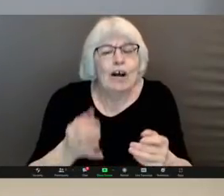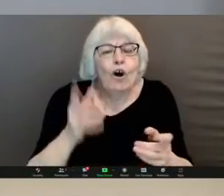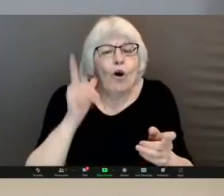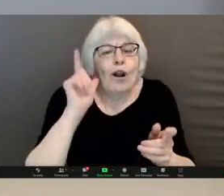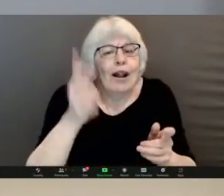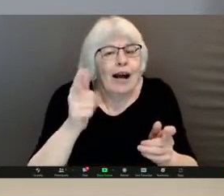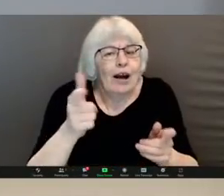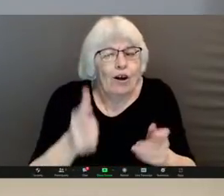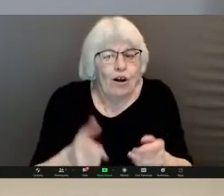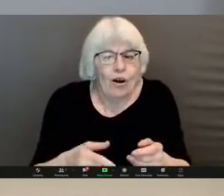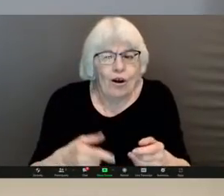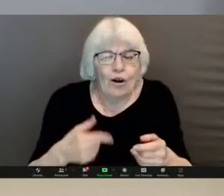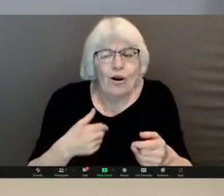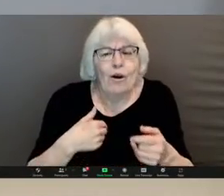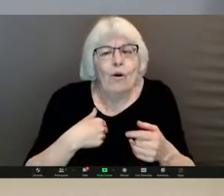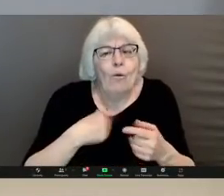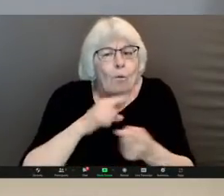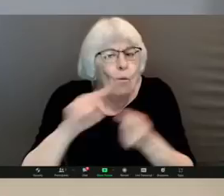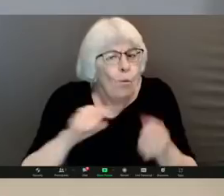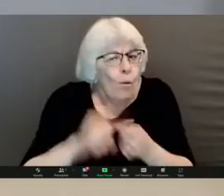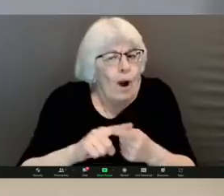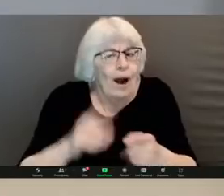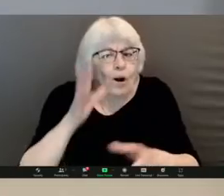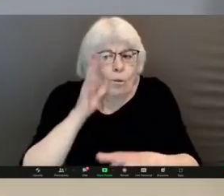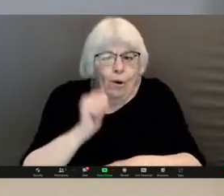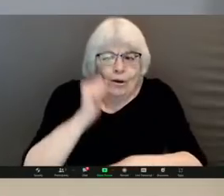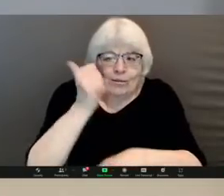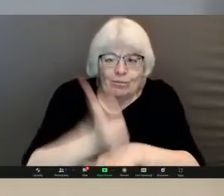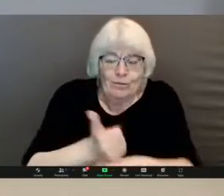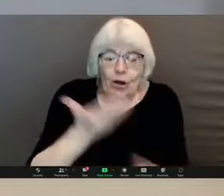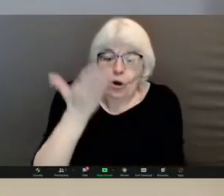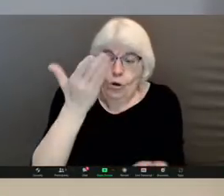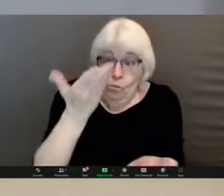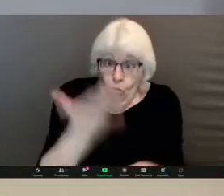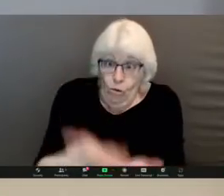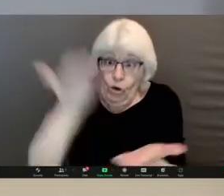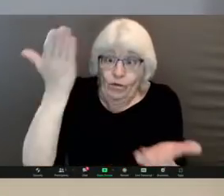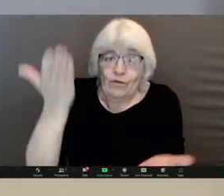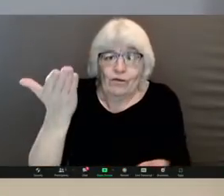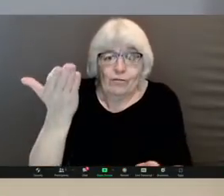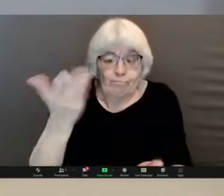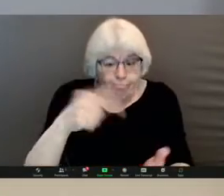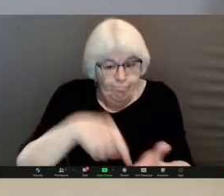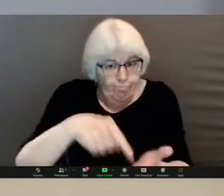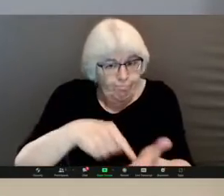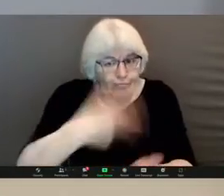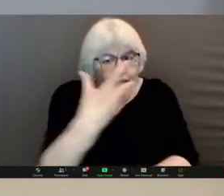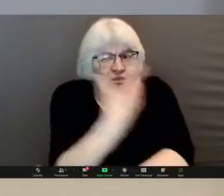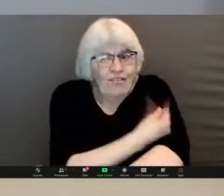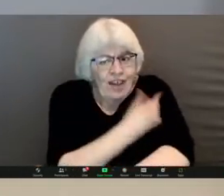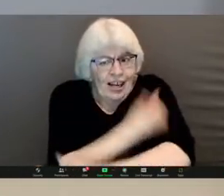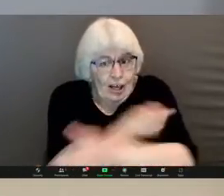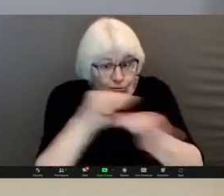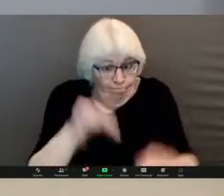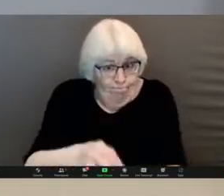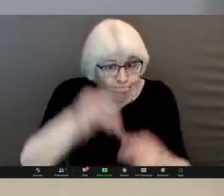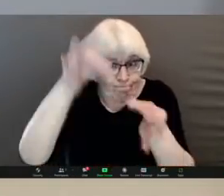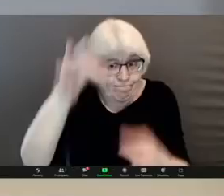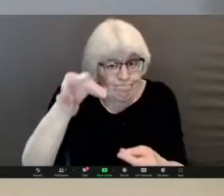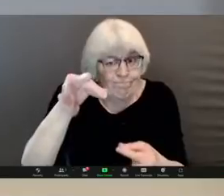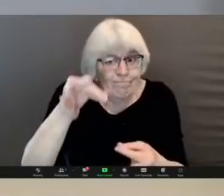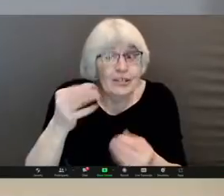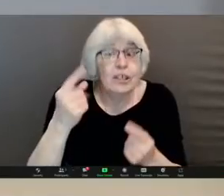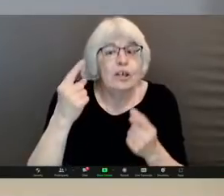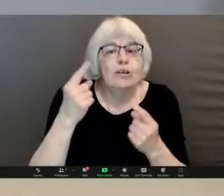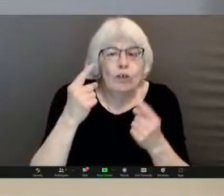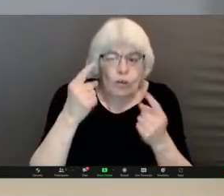that implementation and the opening of Phase 5. The proof of vaccine credential or vaccine passport